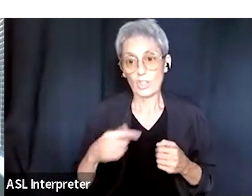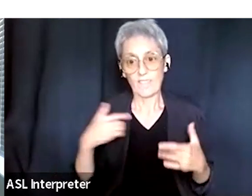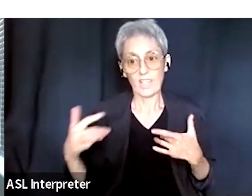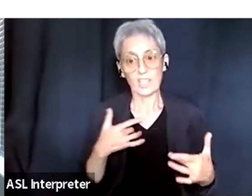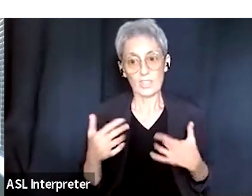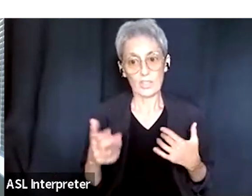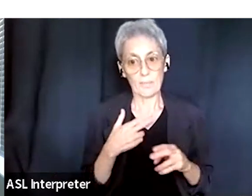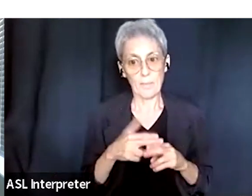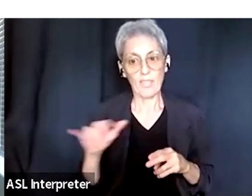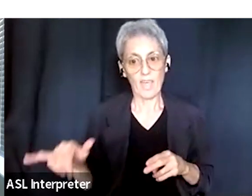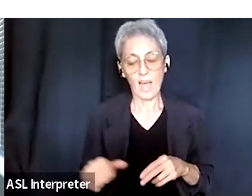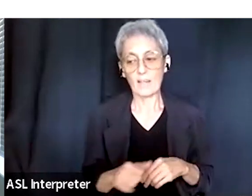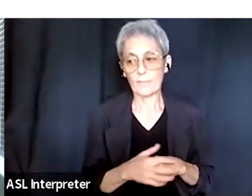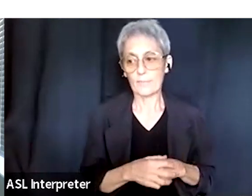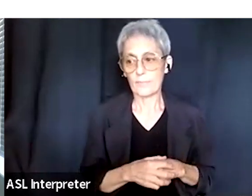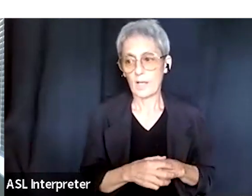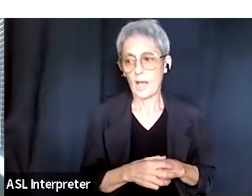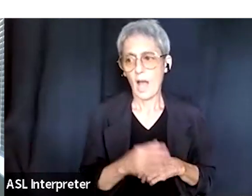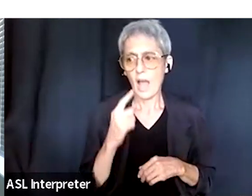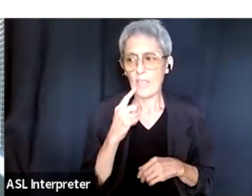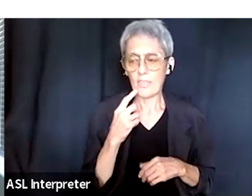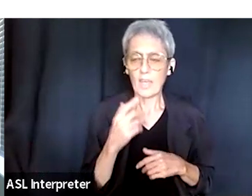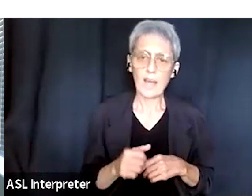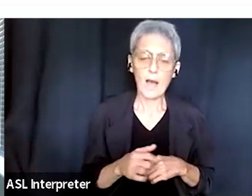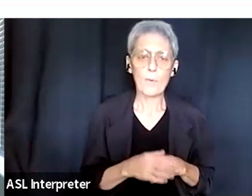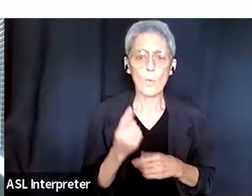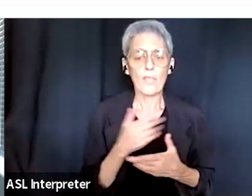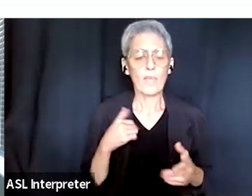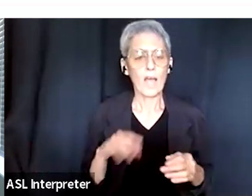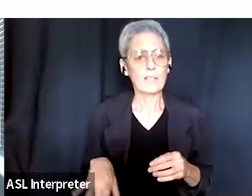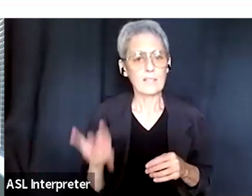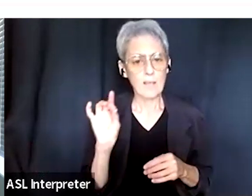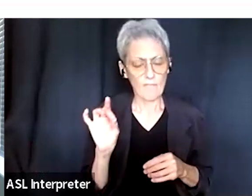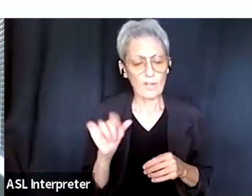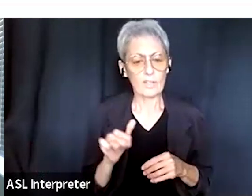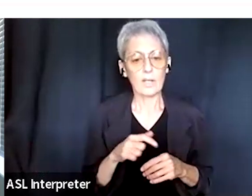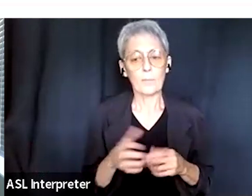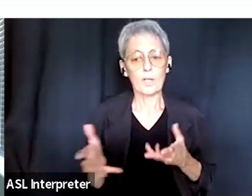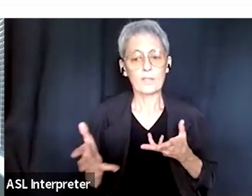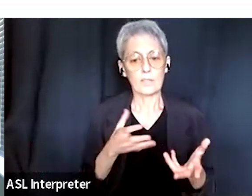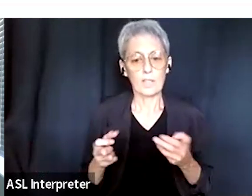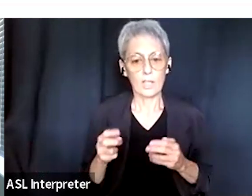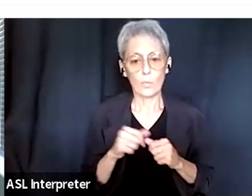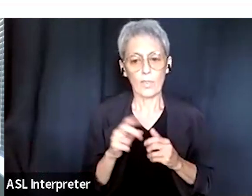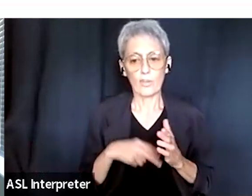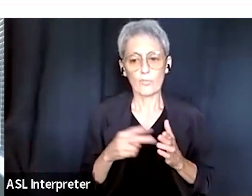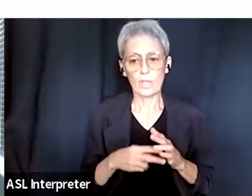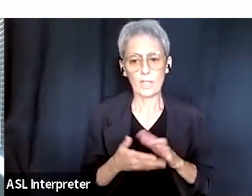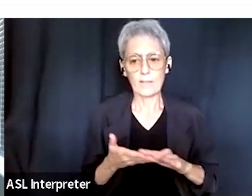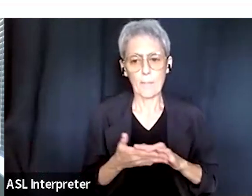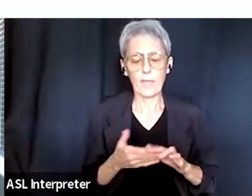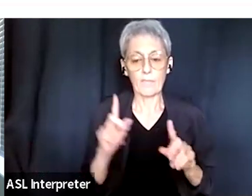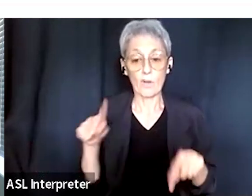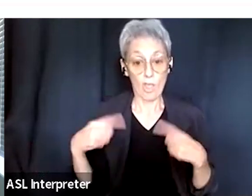think one of the things I've discovered through engaging with the reading debates for a long time, and most recently